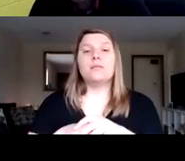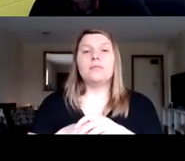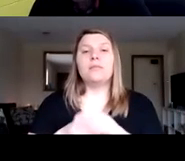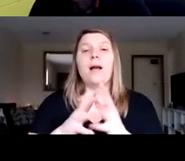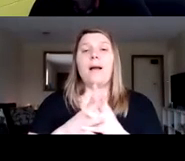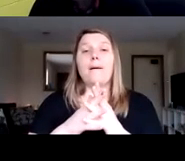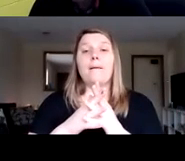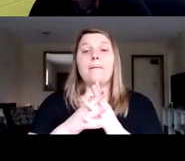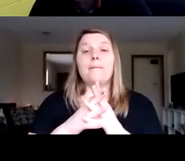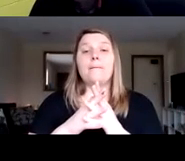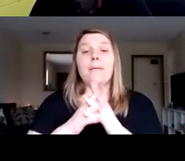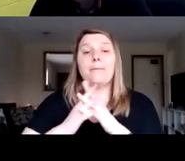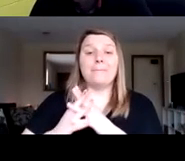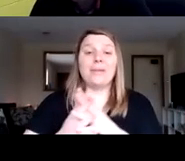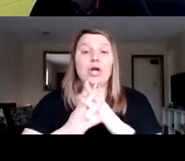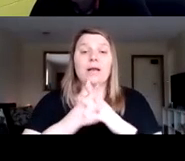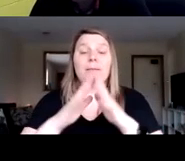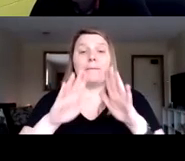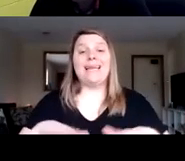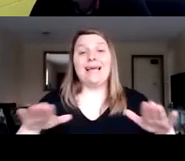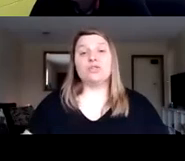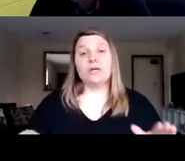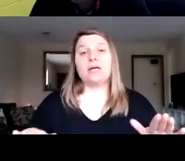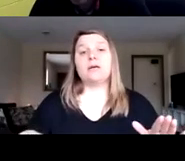American Pediatric Association.